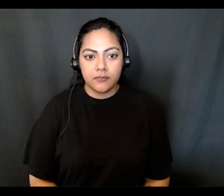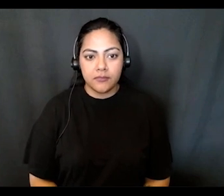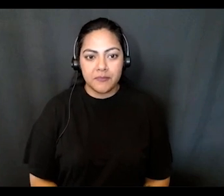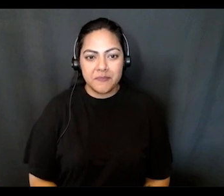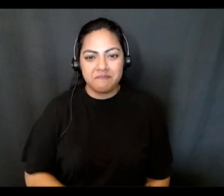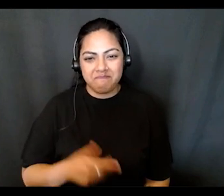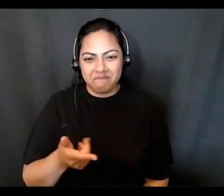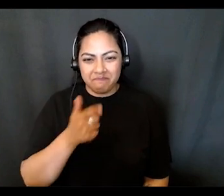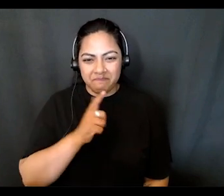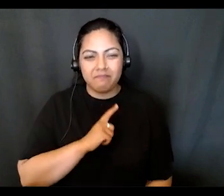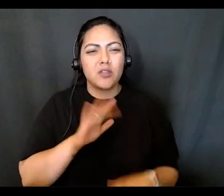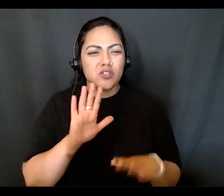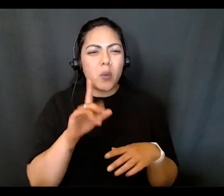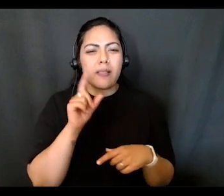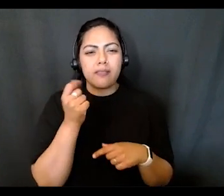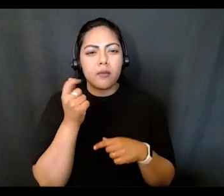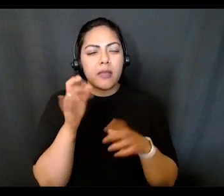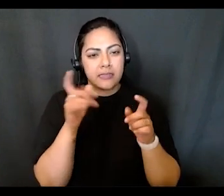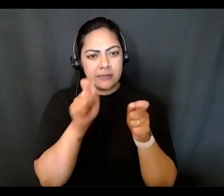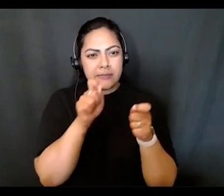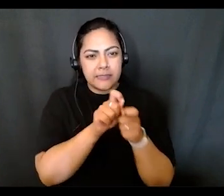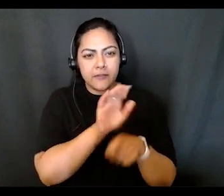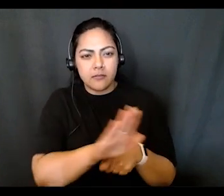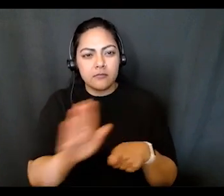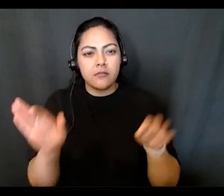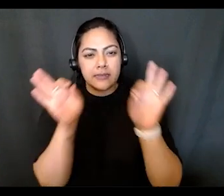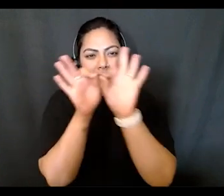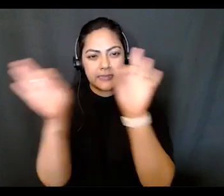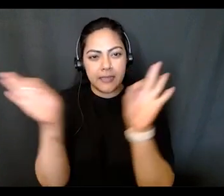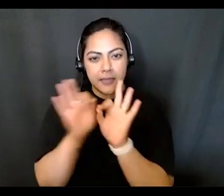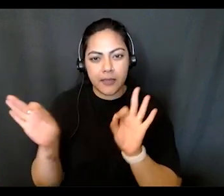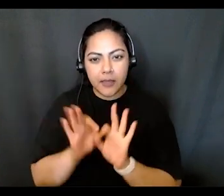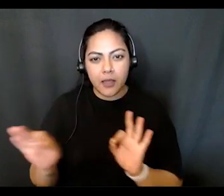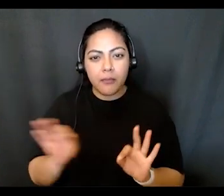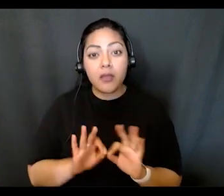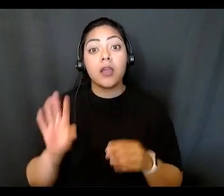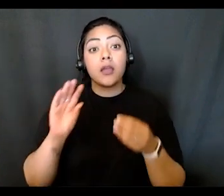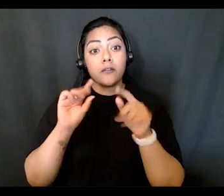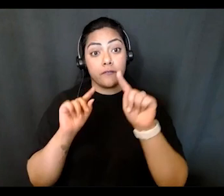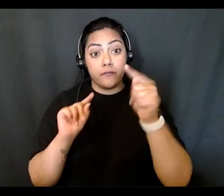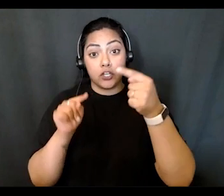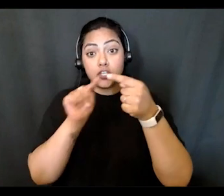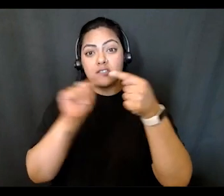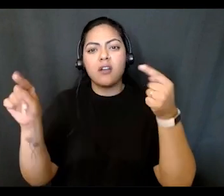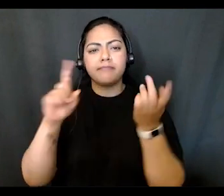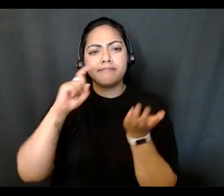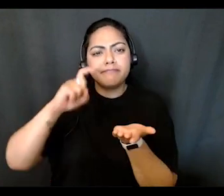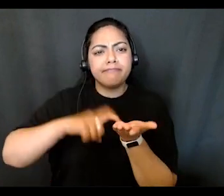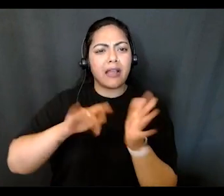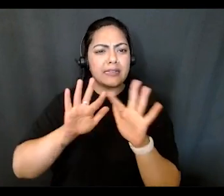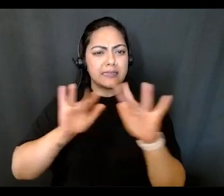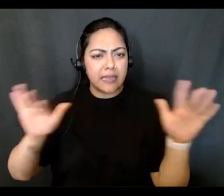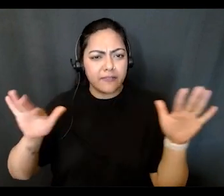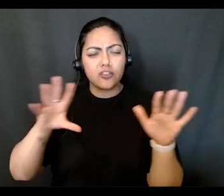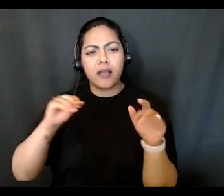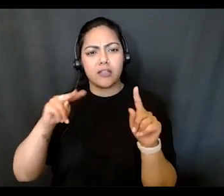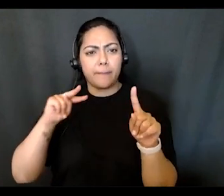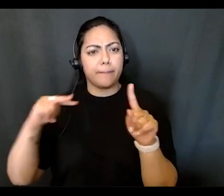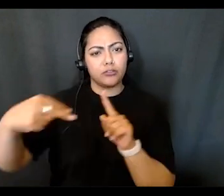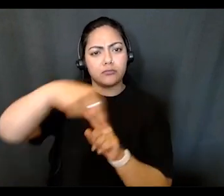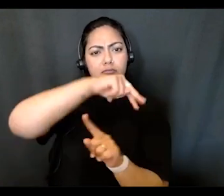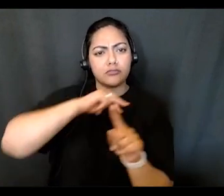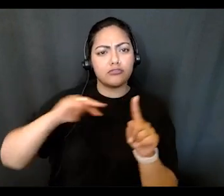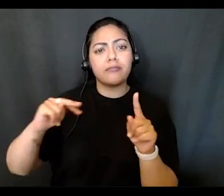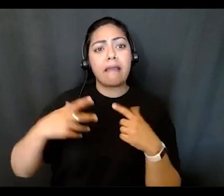give you a flavor of some of the specific statements here. The first one has to do with really recognizing the diversity and perspectives